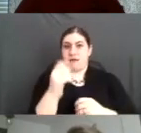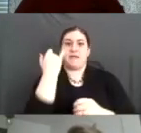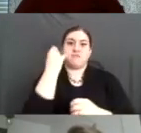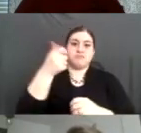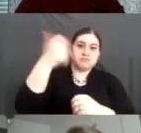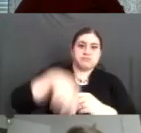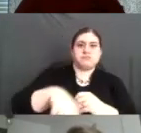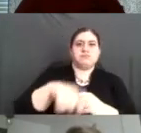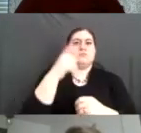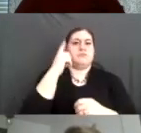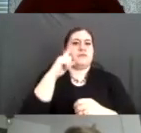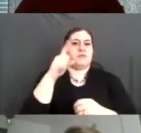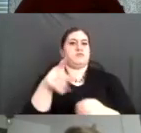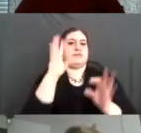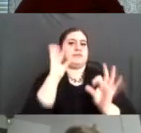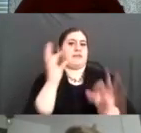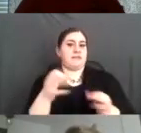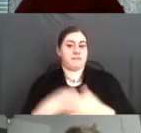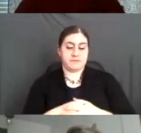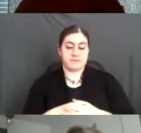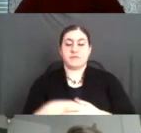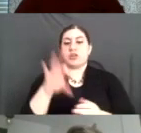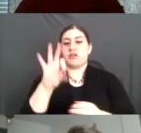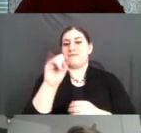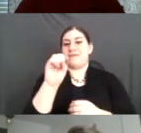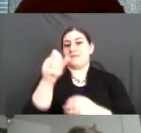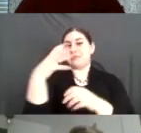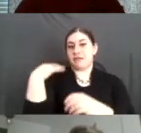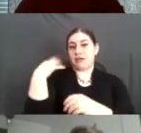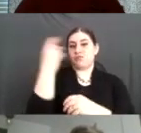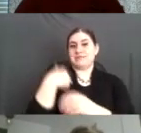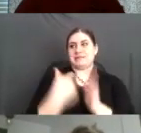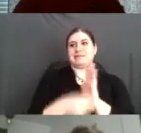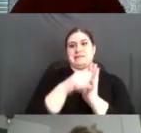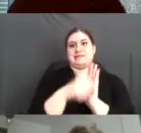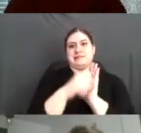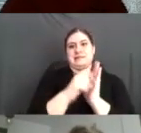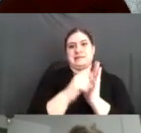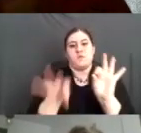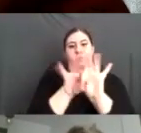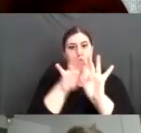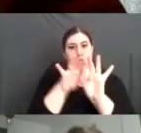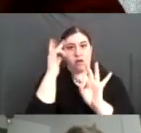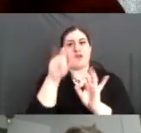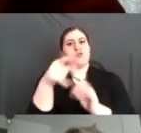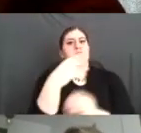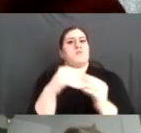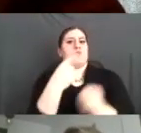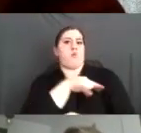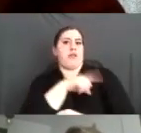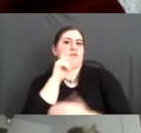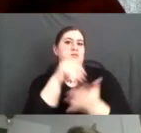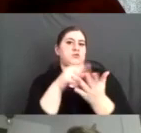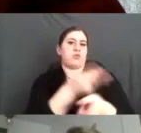to borrow to cover your cost of attendance. Your FAFSA application, the reason I stress that importance is because that's what makes you eligible for student